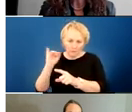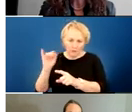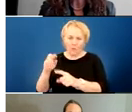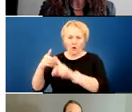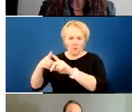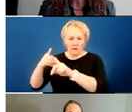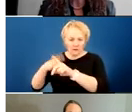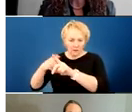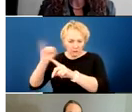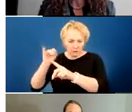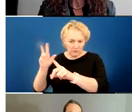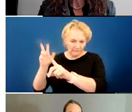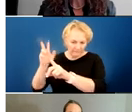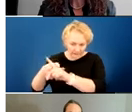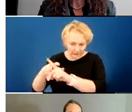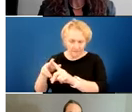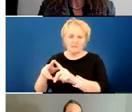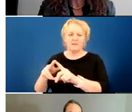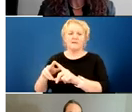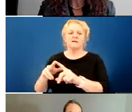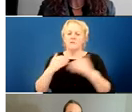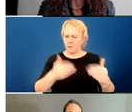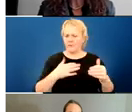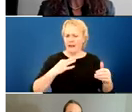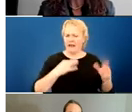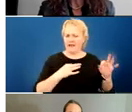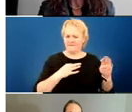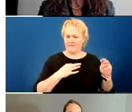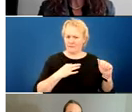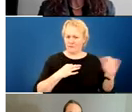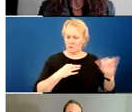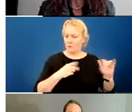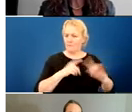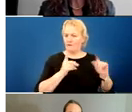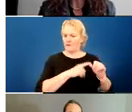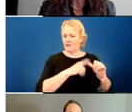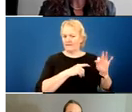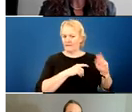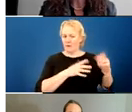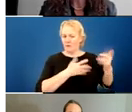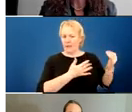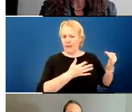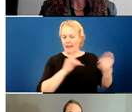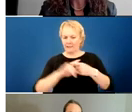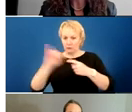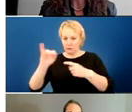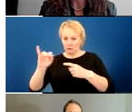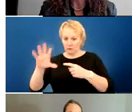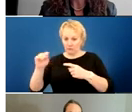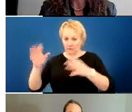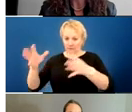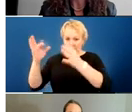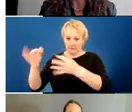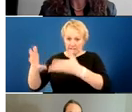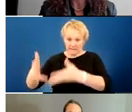FEMA application. But just for them to know that FEMA can't really make any determinations until their homeowner's or